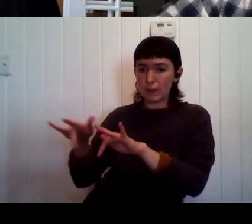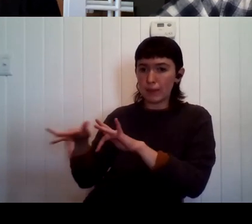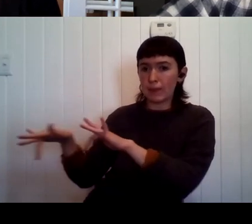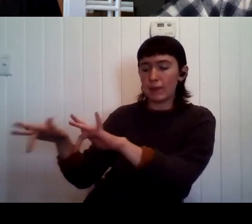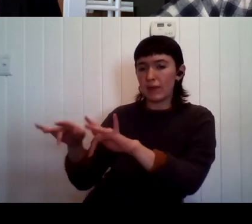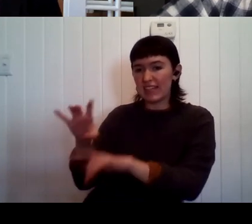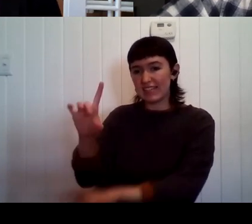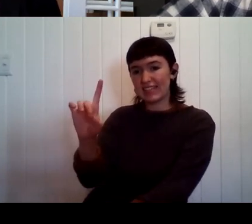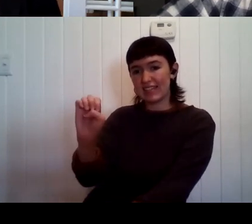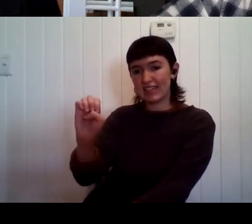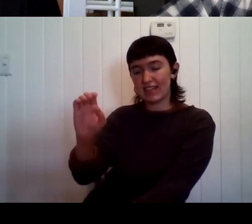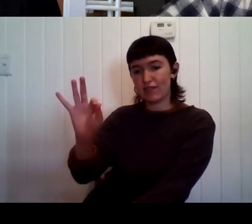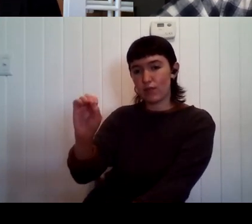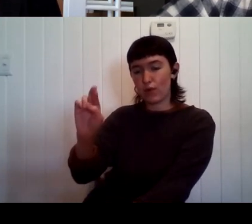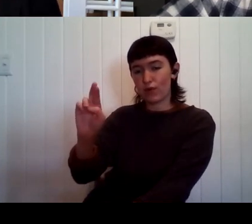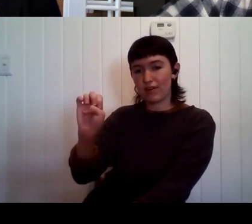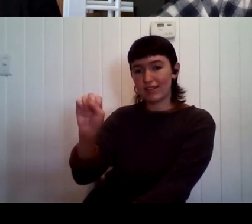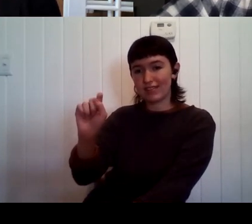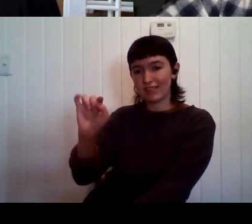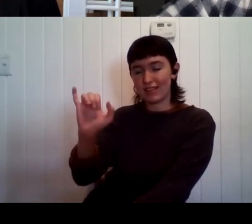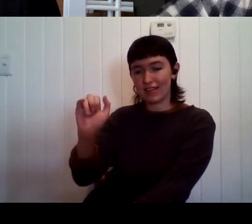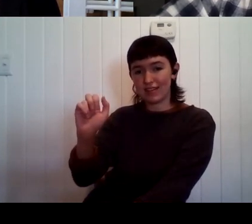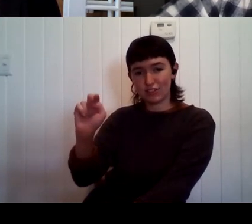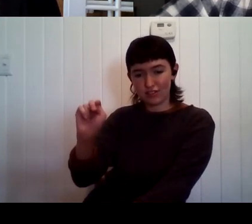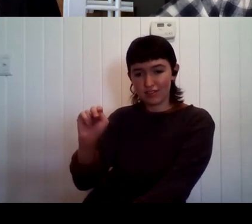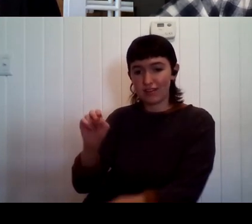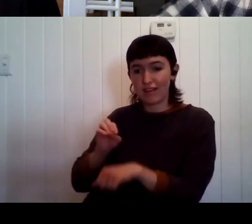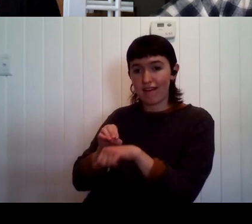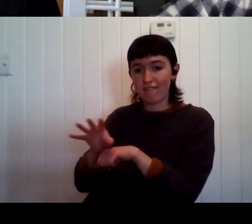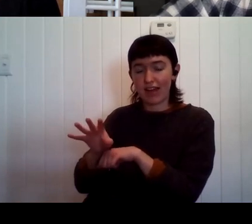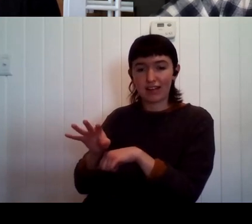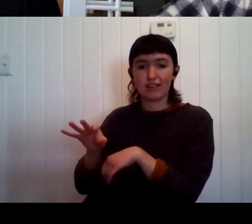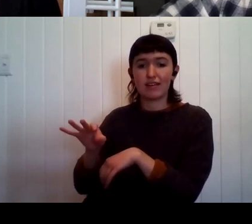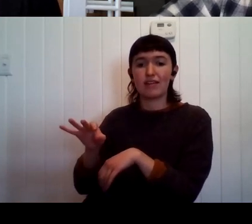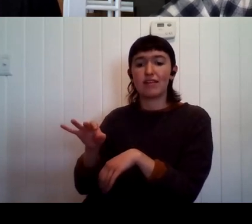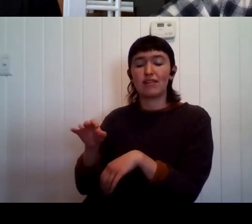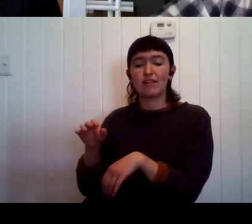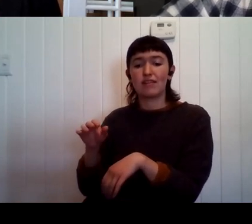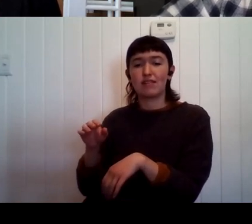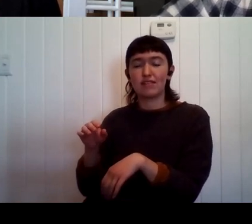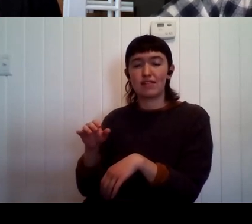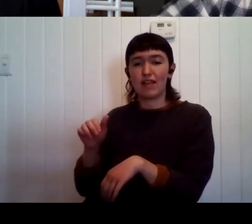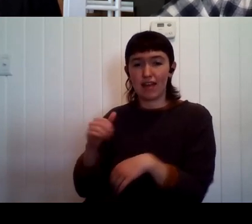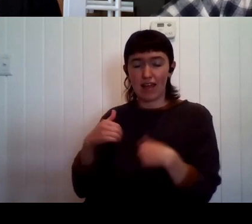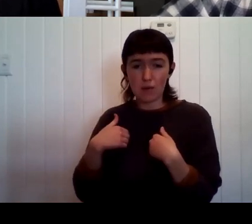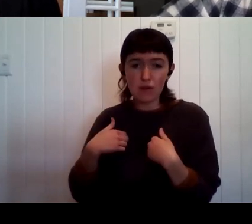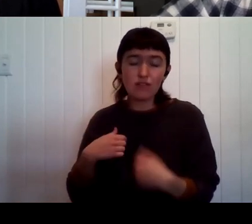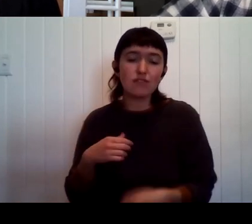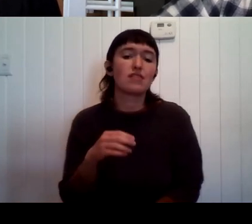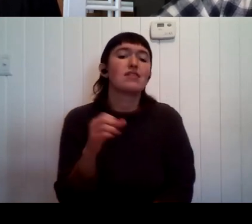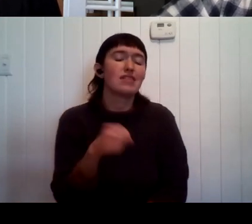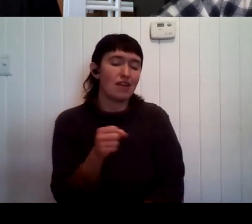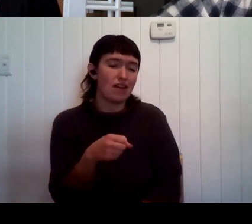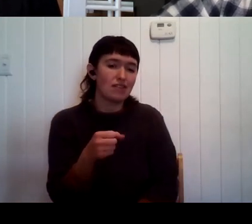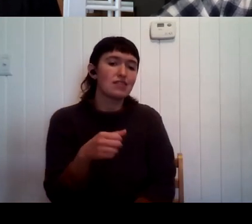Ah, yes. Yes. Because of erosion and because of water runoff from